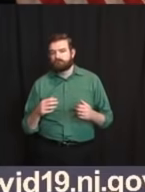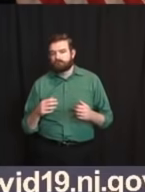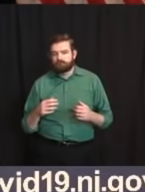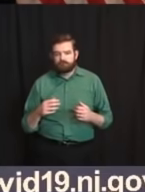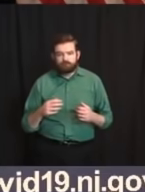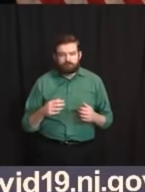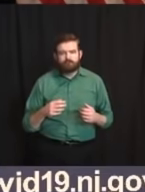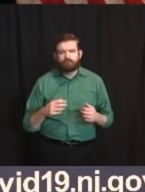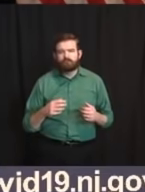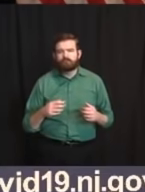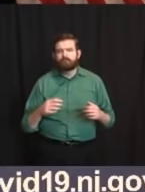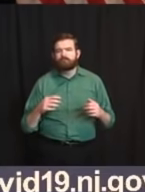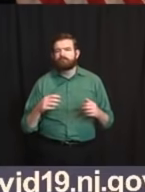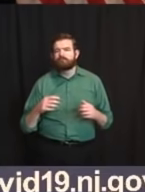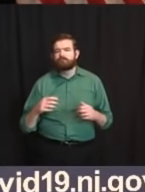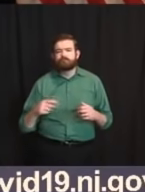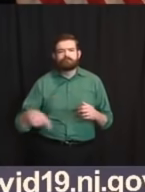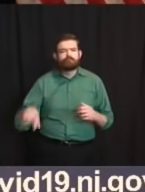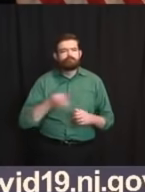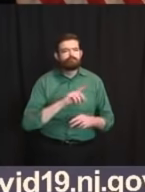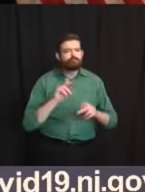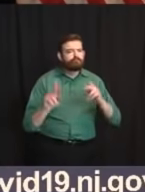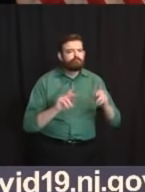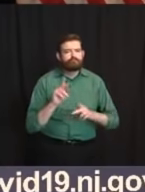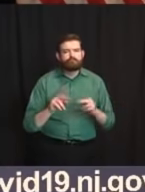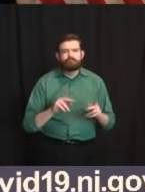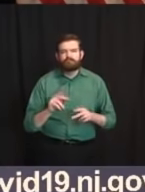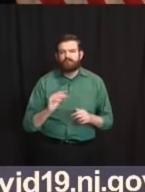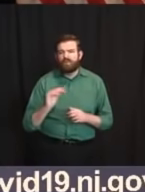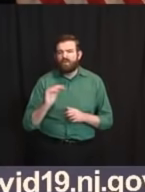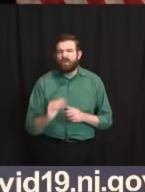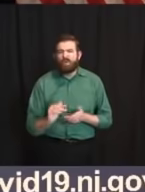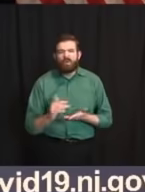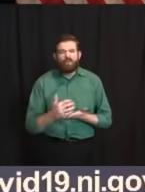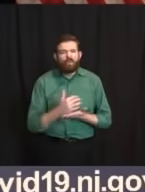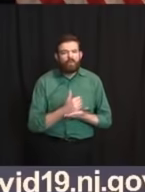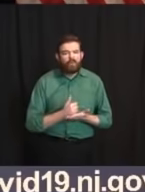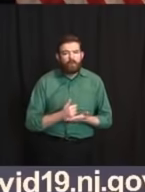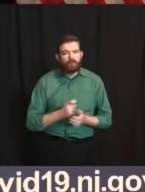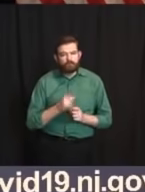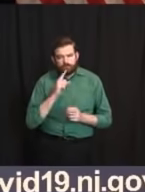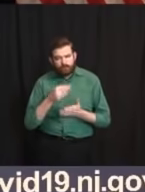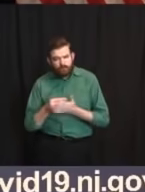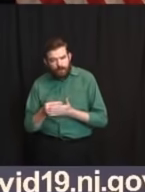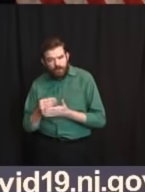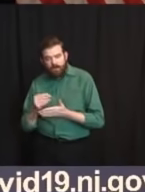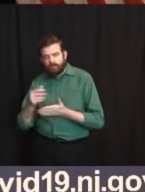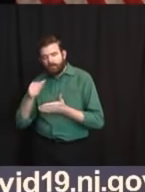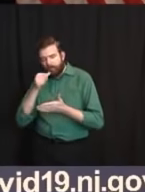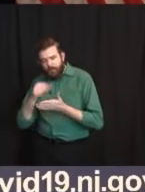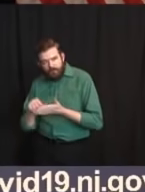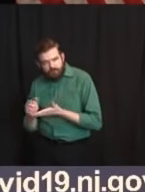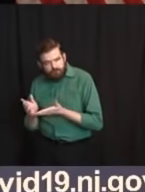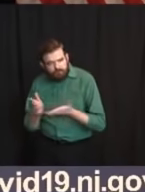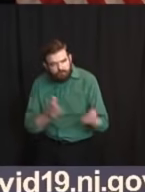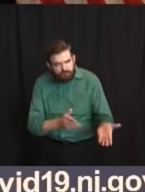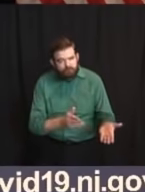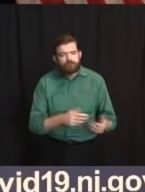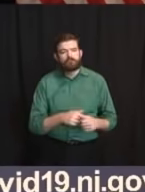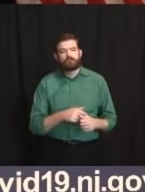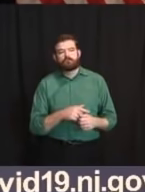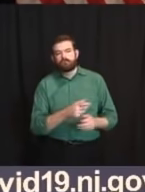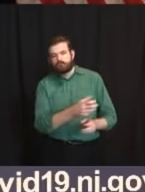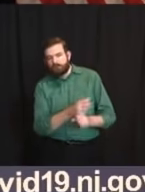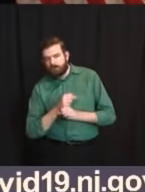and we'll see. We intend to be a full partner with them as best we can, given that we're dealing with an extraordinary healthcare crisis, and that's